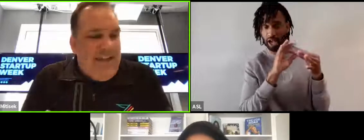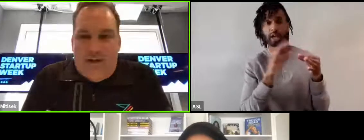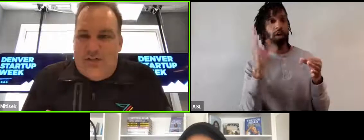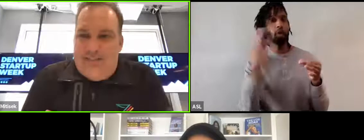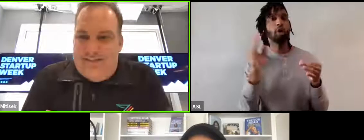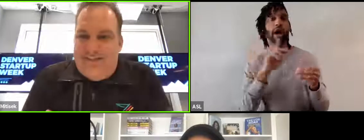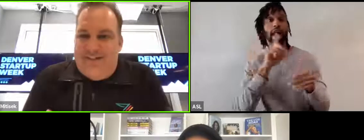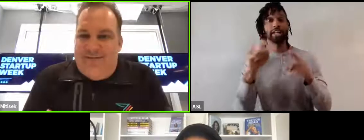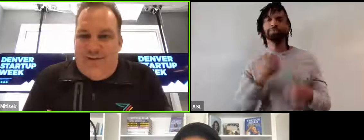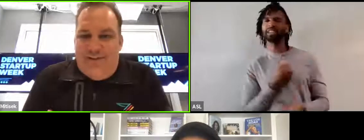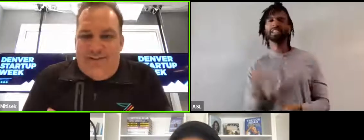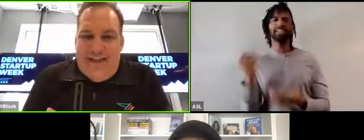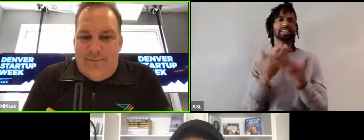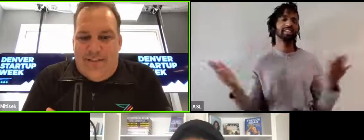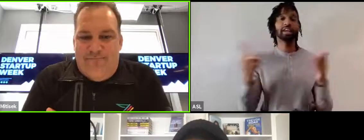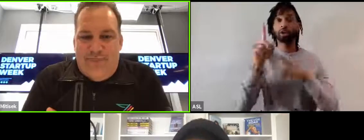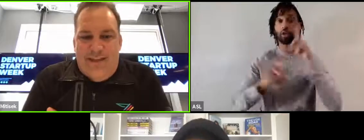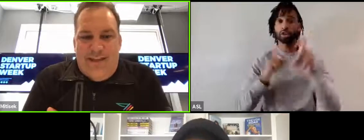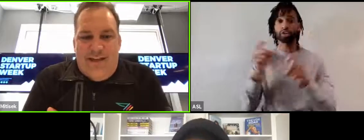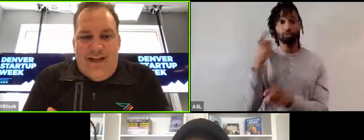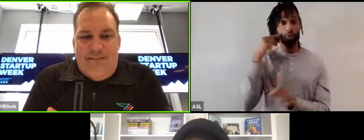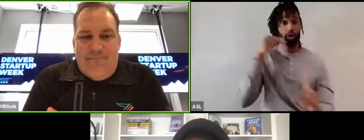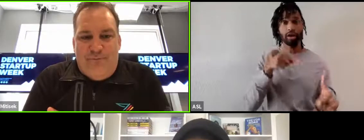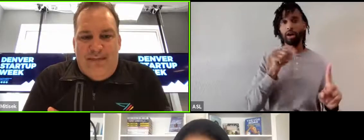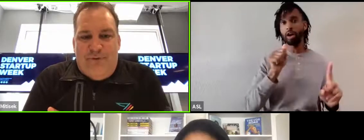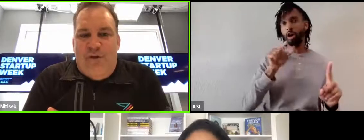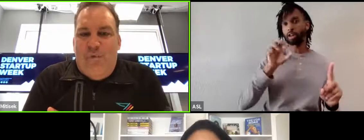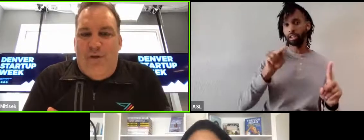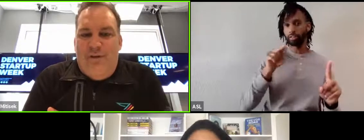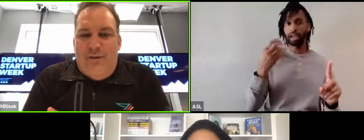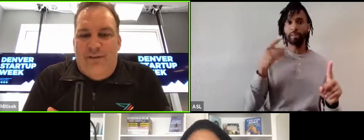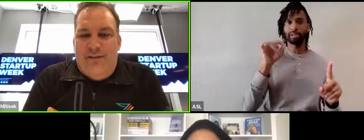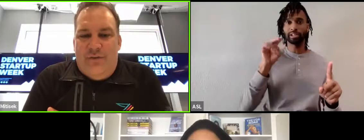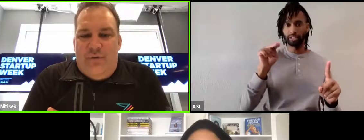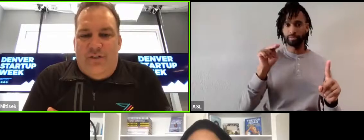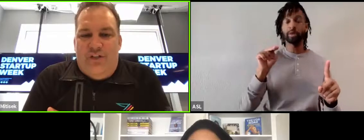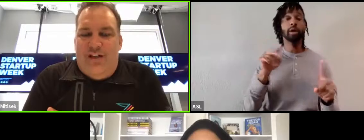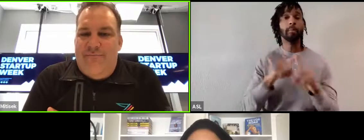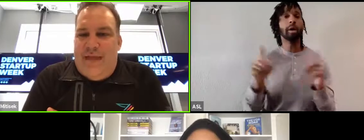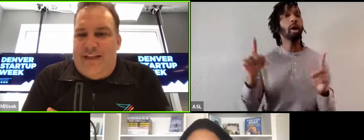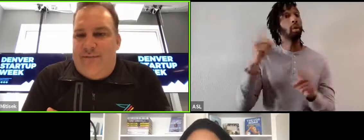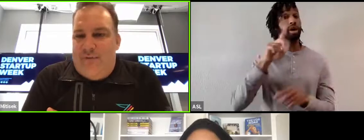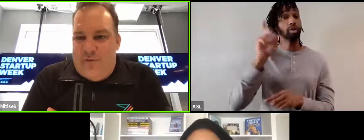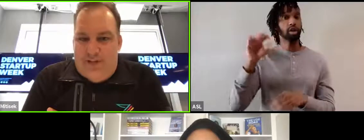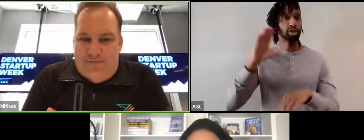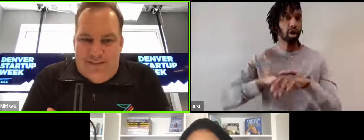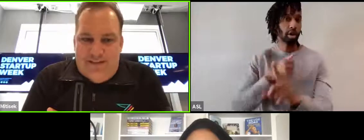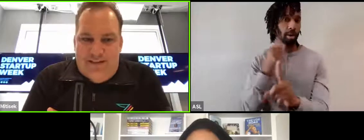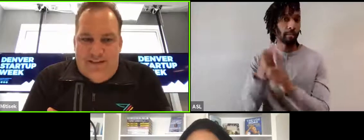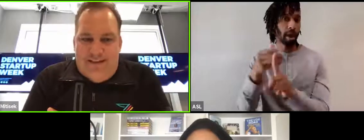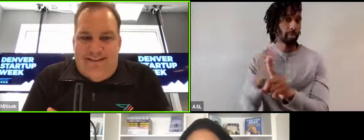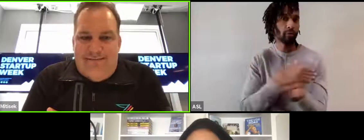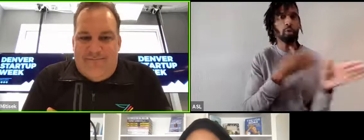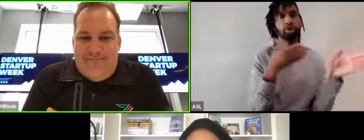Me Anything questions for Arlan Hamilton. But one question on impact before we